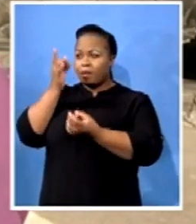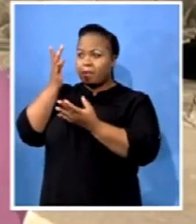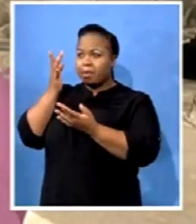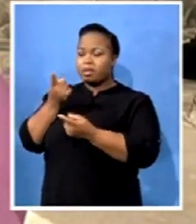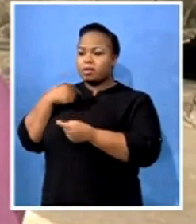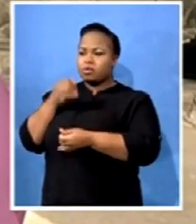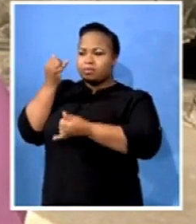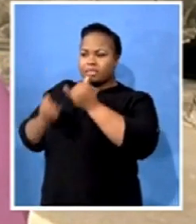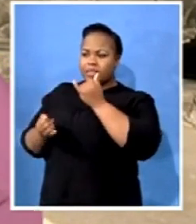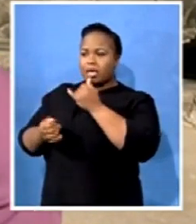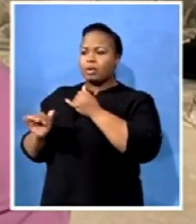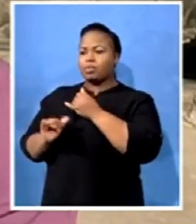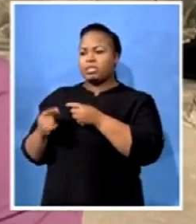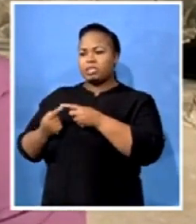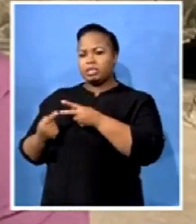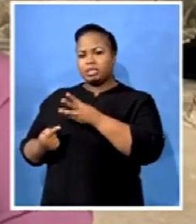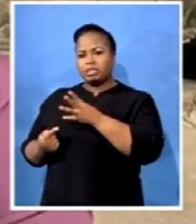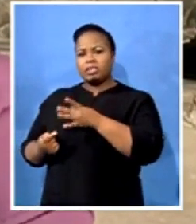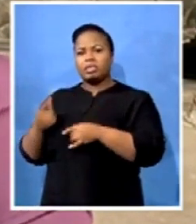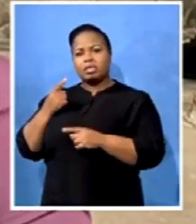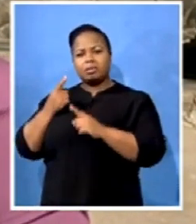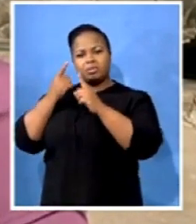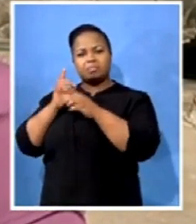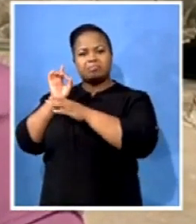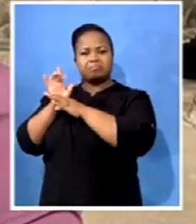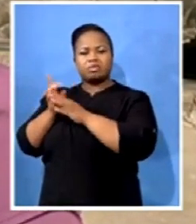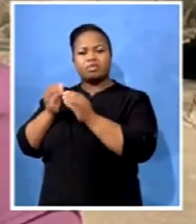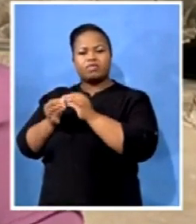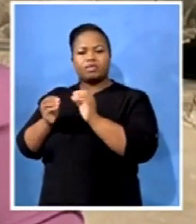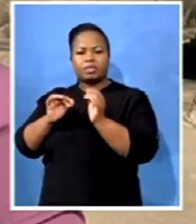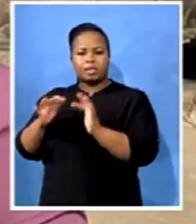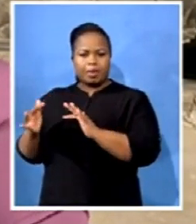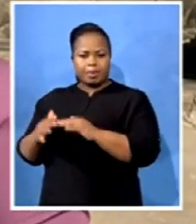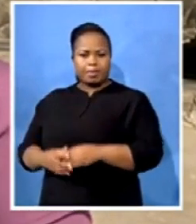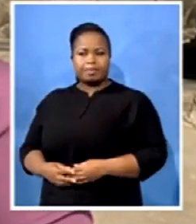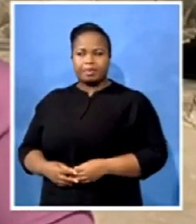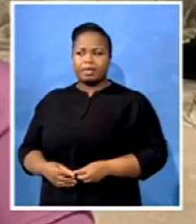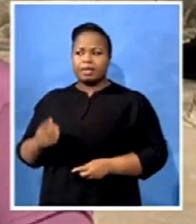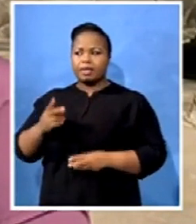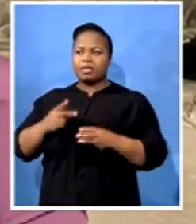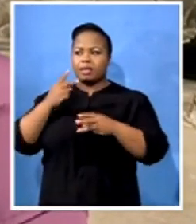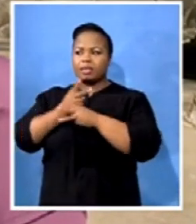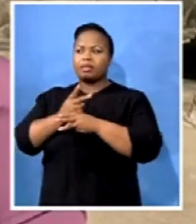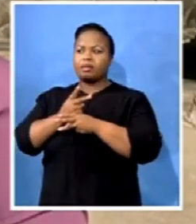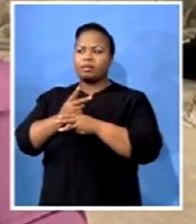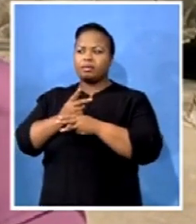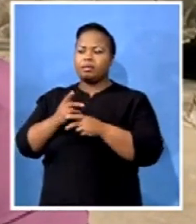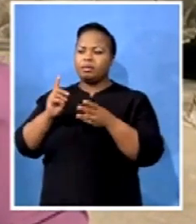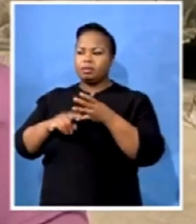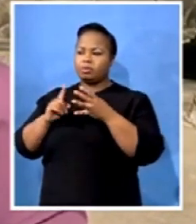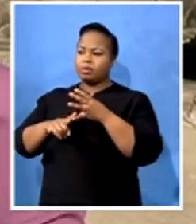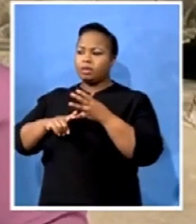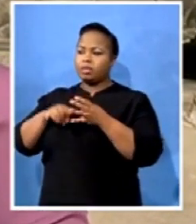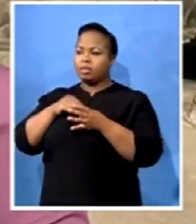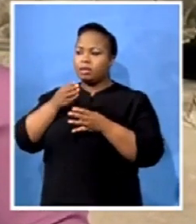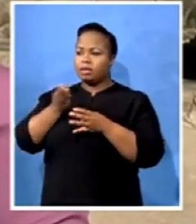can make sure that we correct. We are also very interested because the pilot that they started in KZN and today they are here